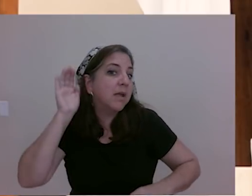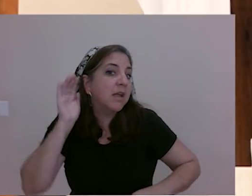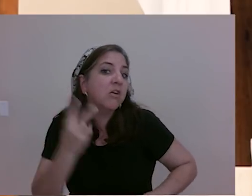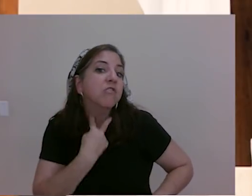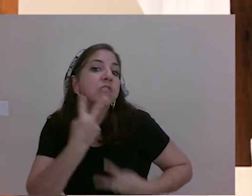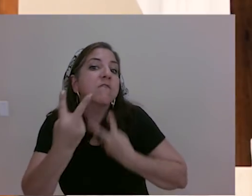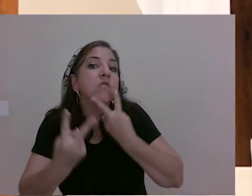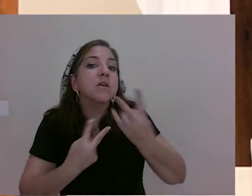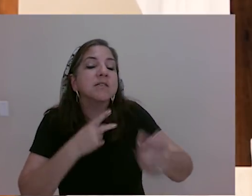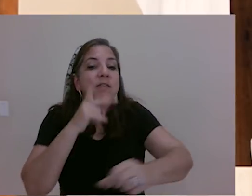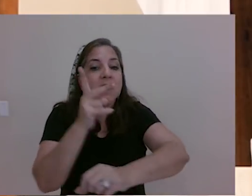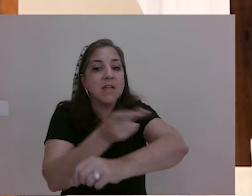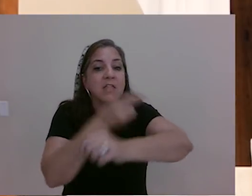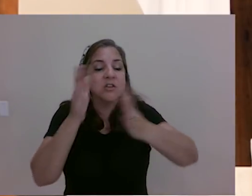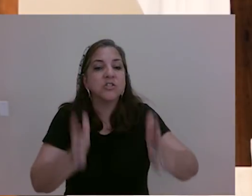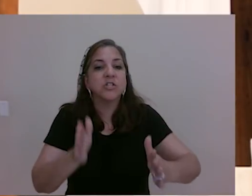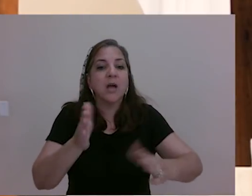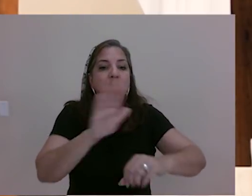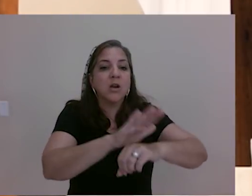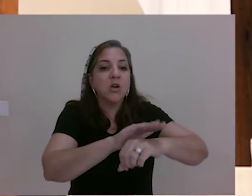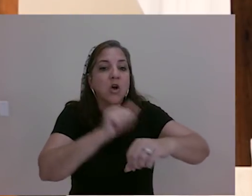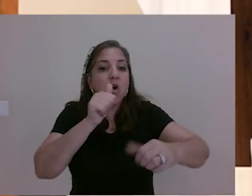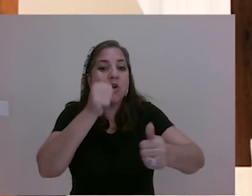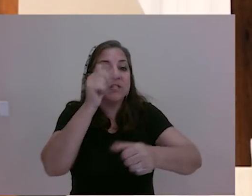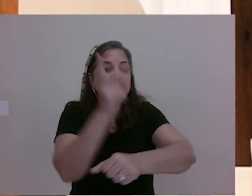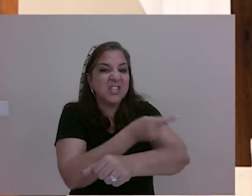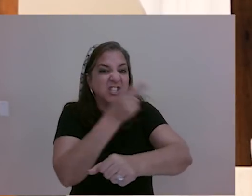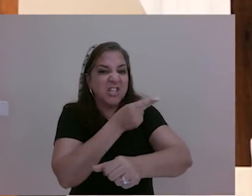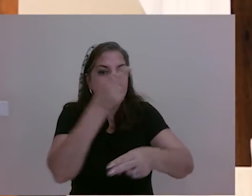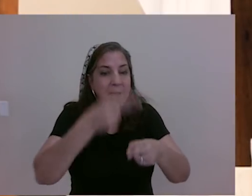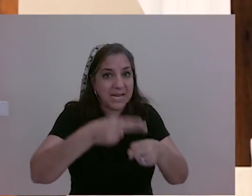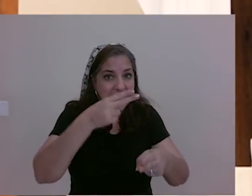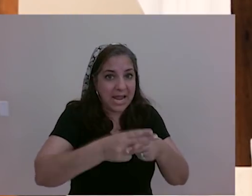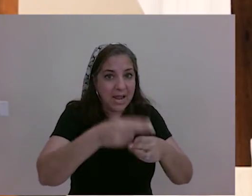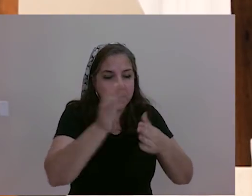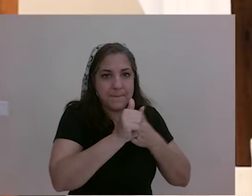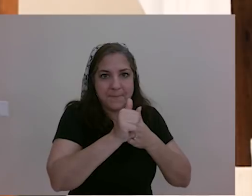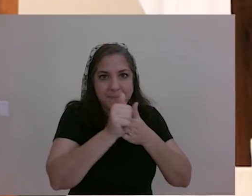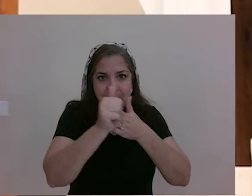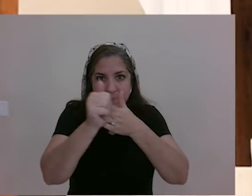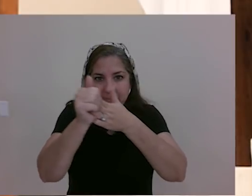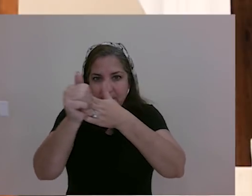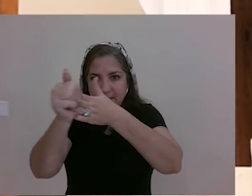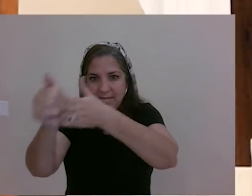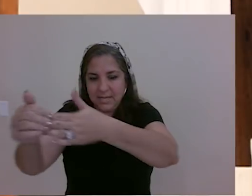the shepherd calls his own sheep by name and leads them out.